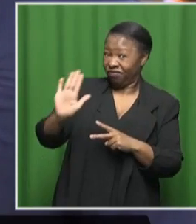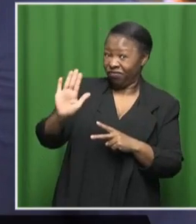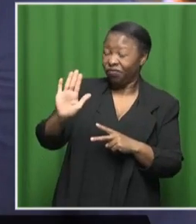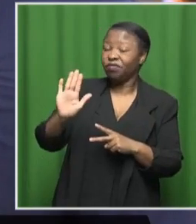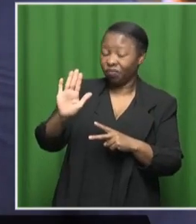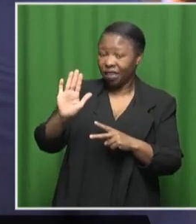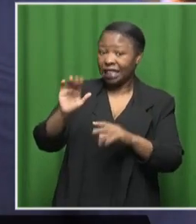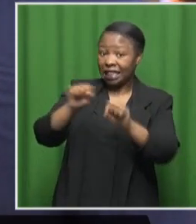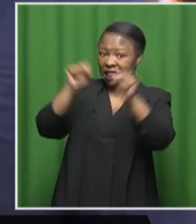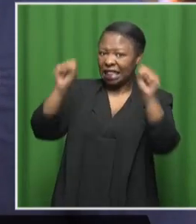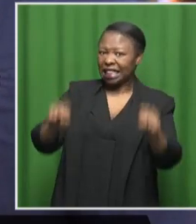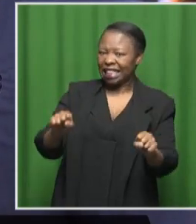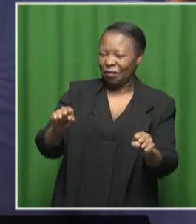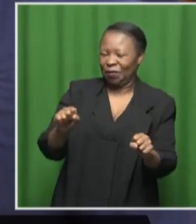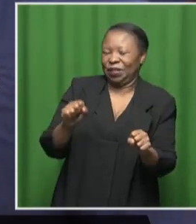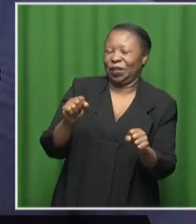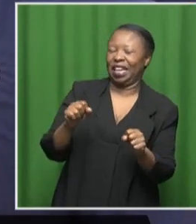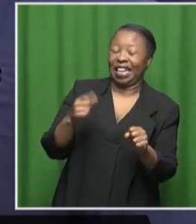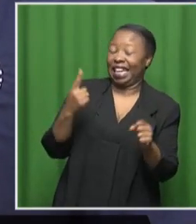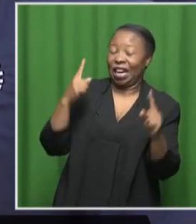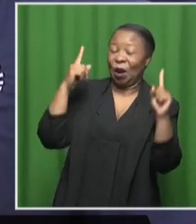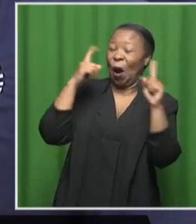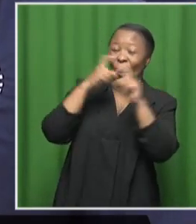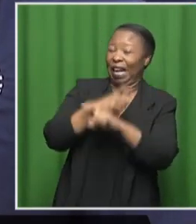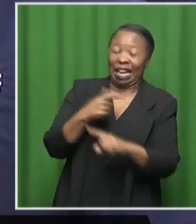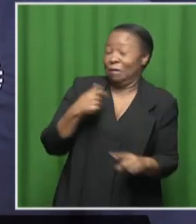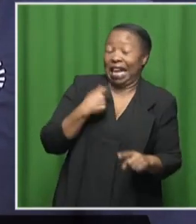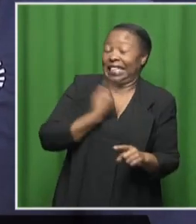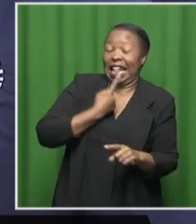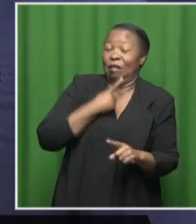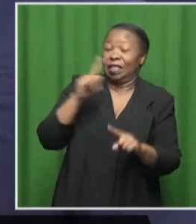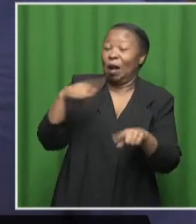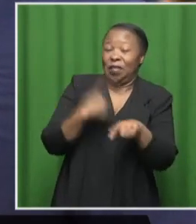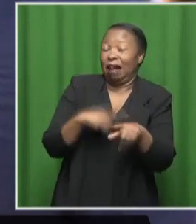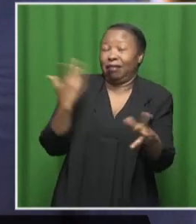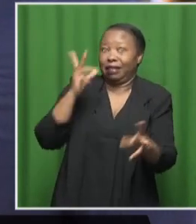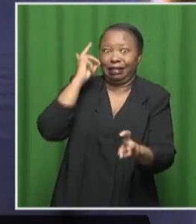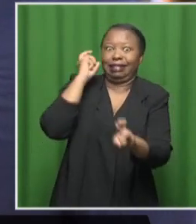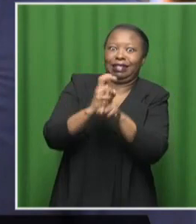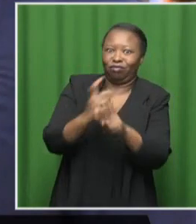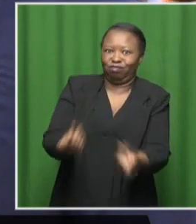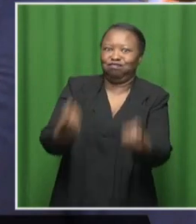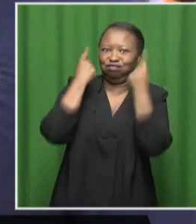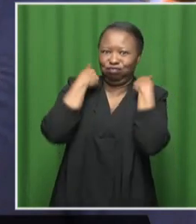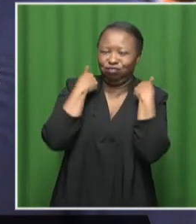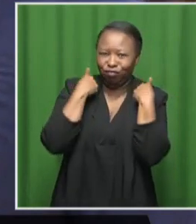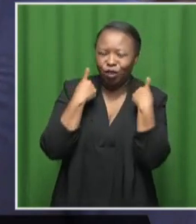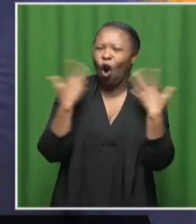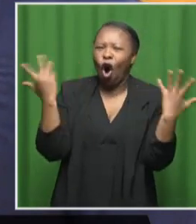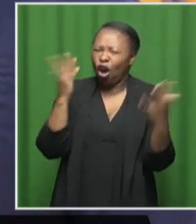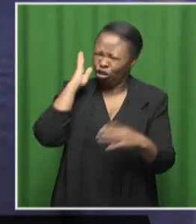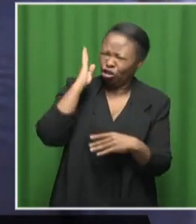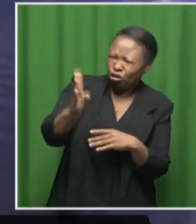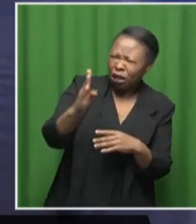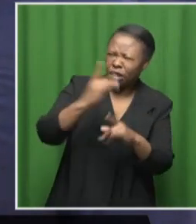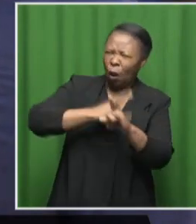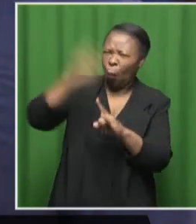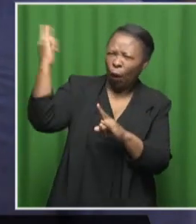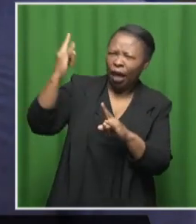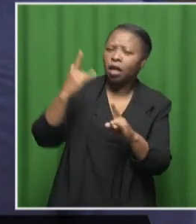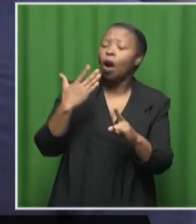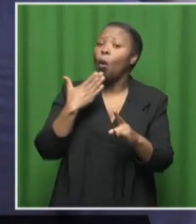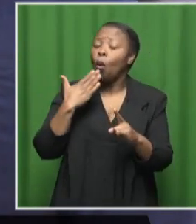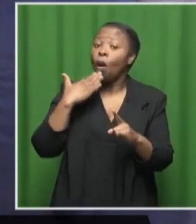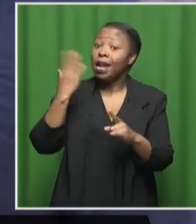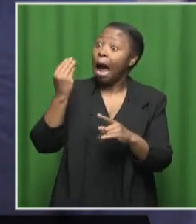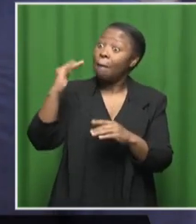election system it's very complicated? I myself at times find it very difficult to understand it. Or is it a straight win between who gets